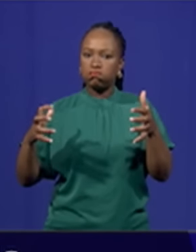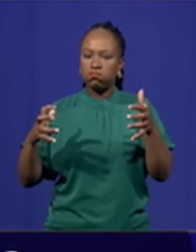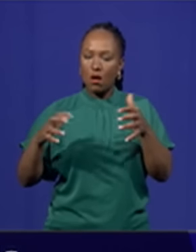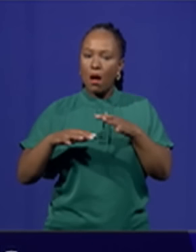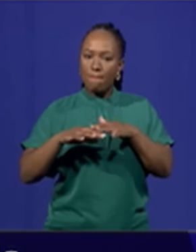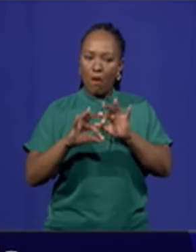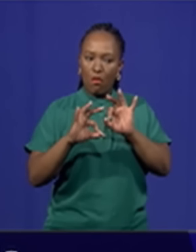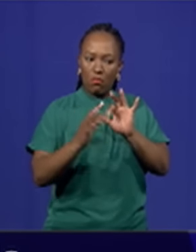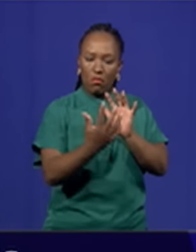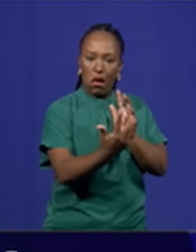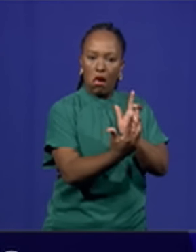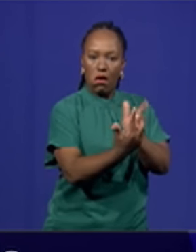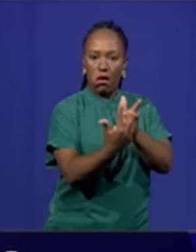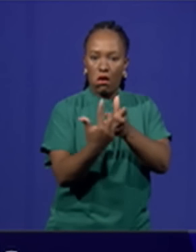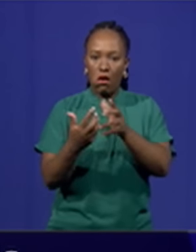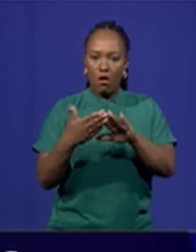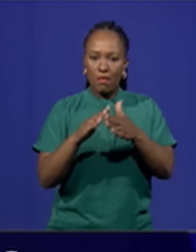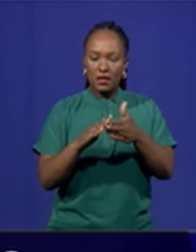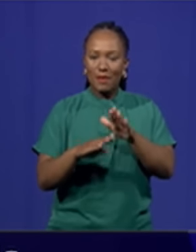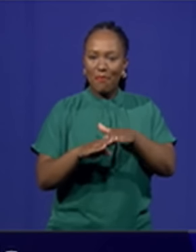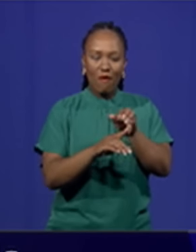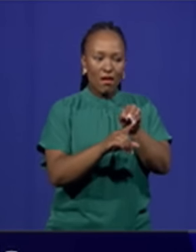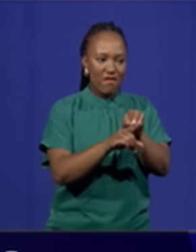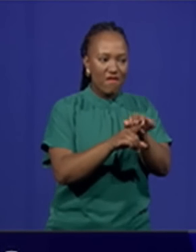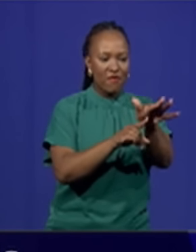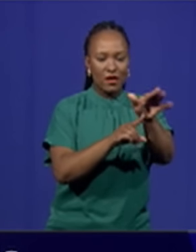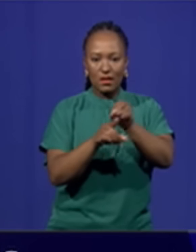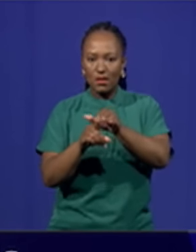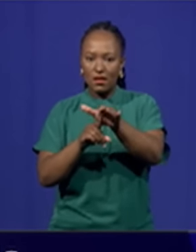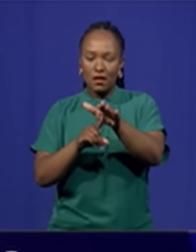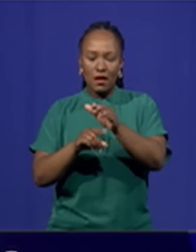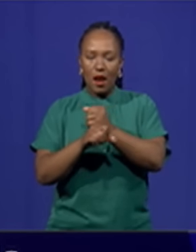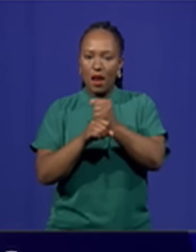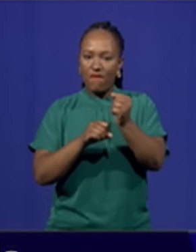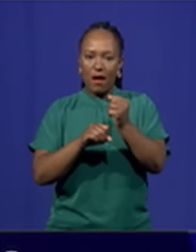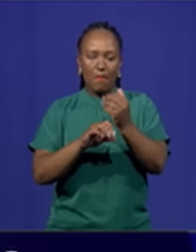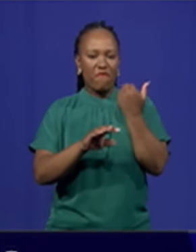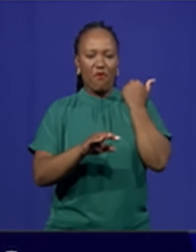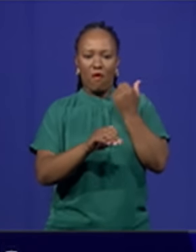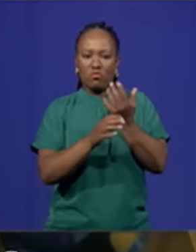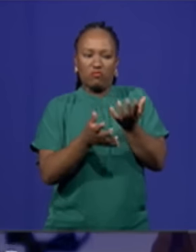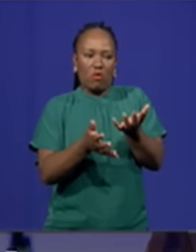more influential than any time in our history.